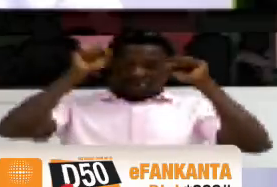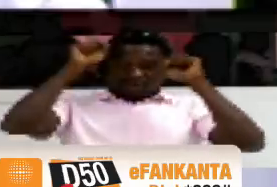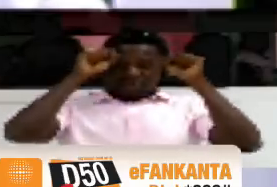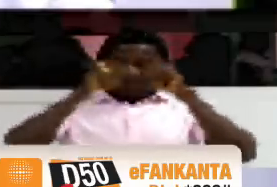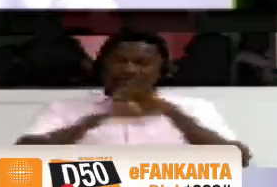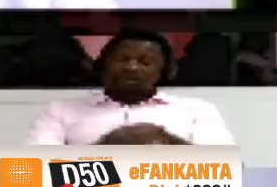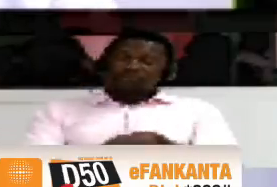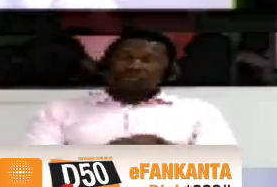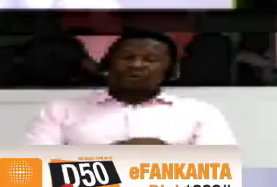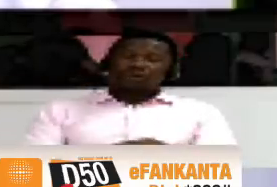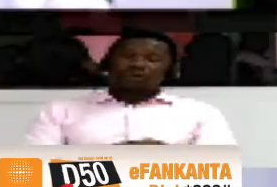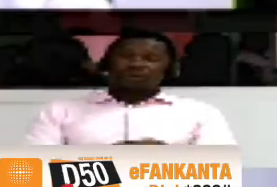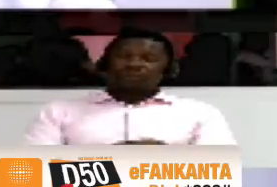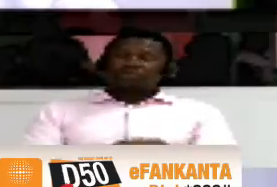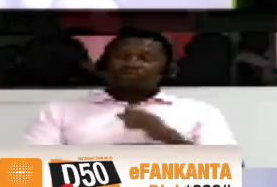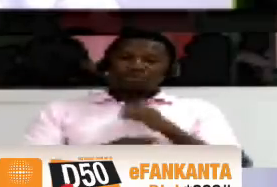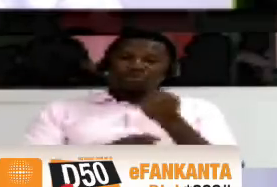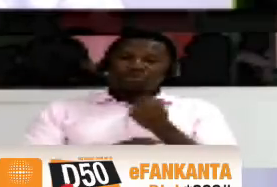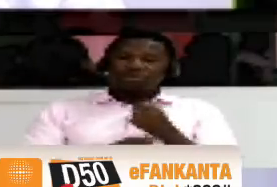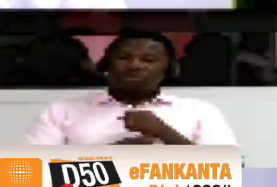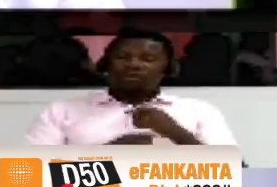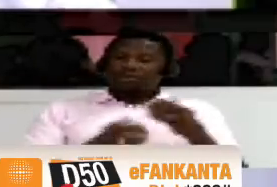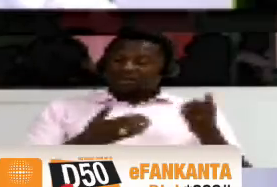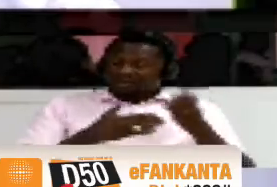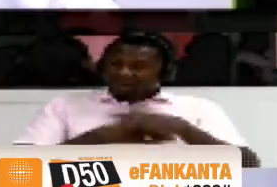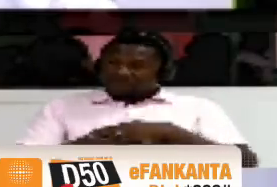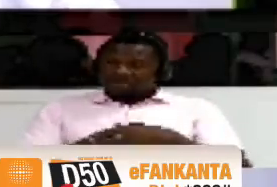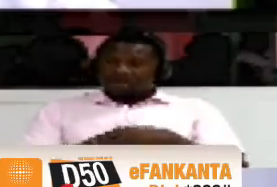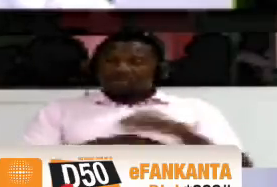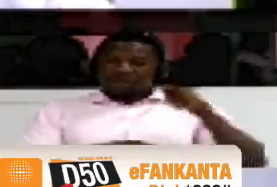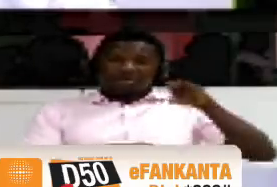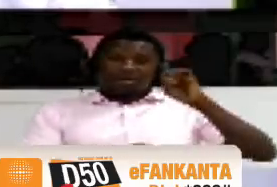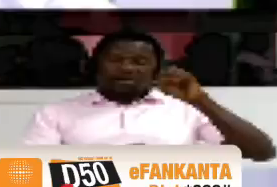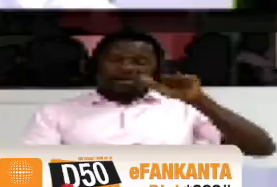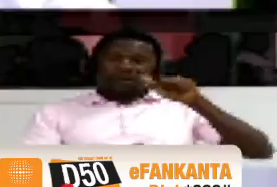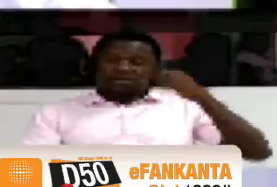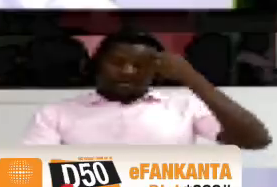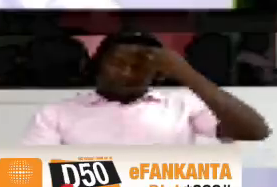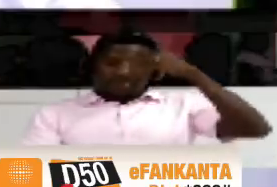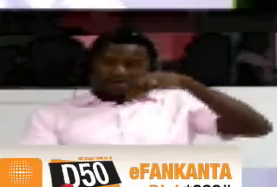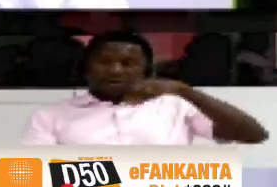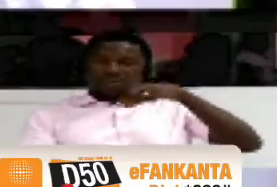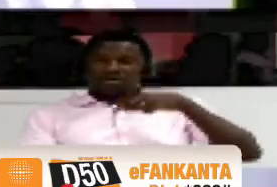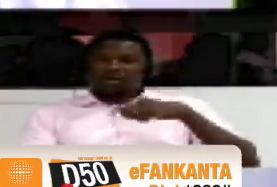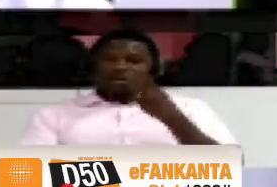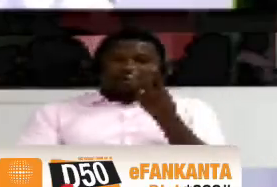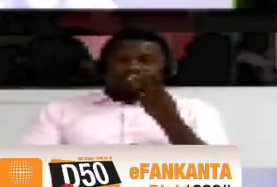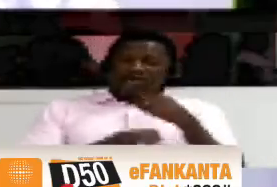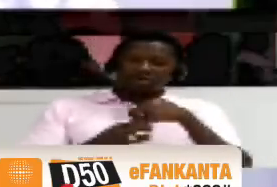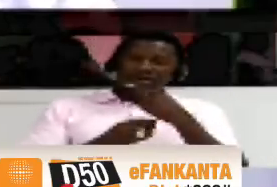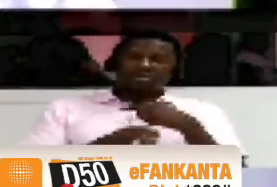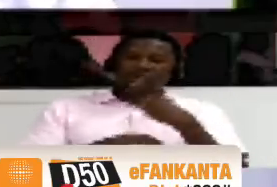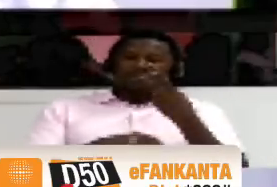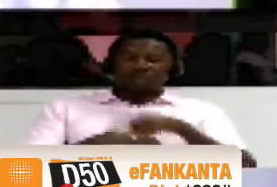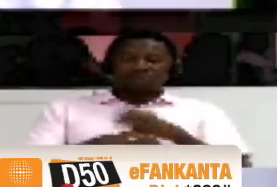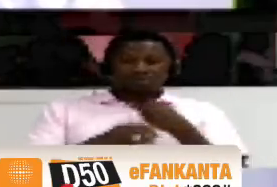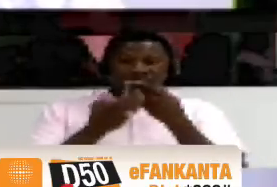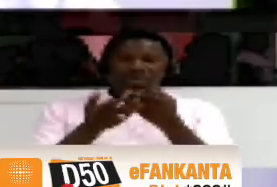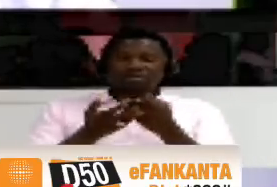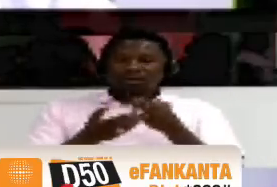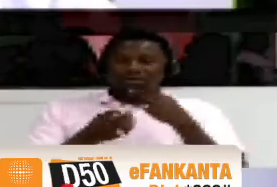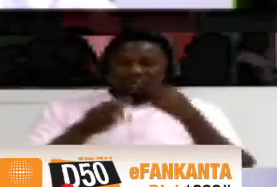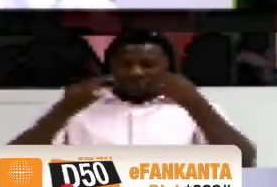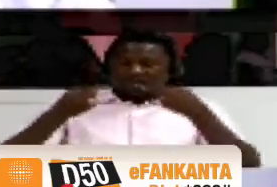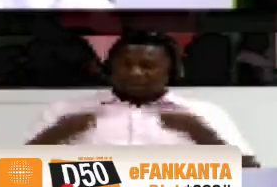the conclusion at the NIA headquarters, at 3 occasions we have been called to give our statements. For me, when